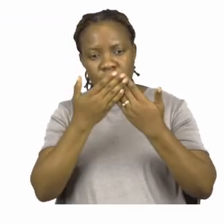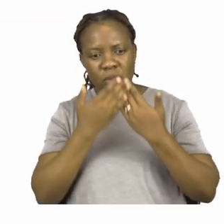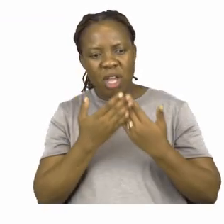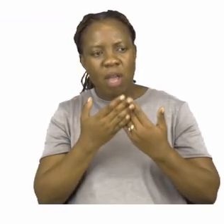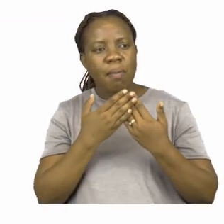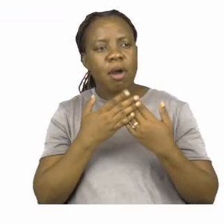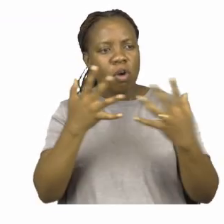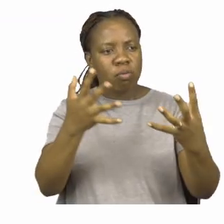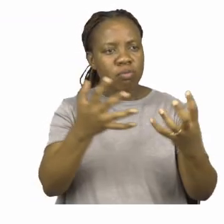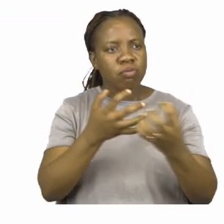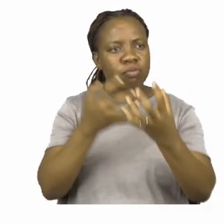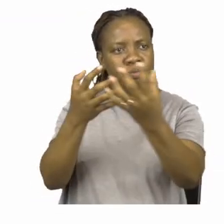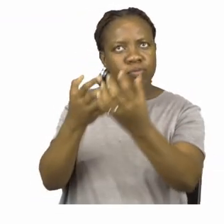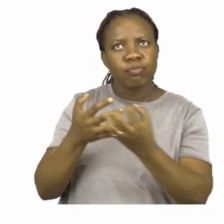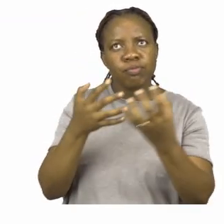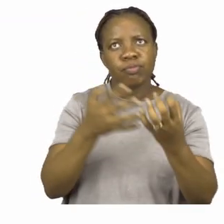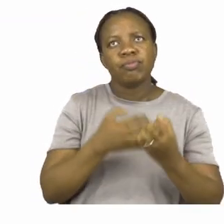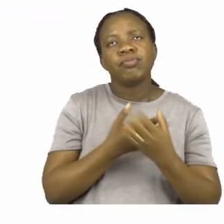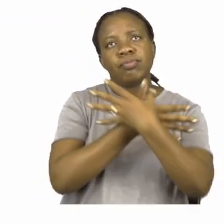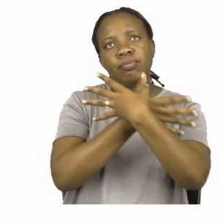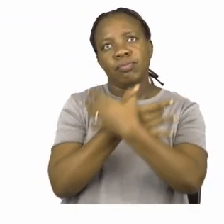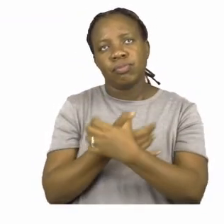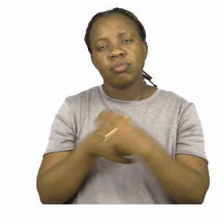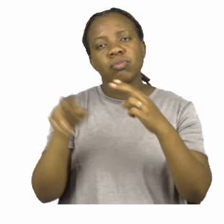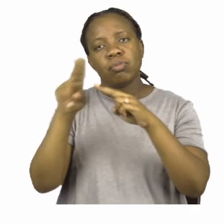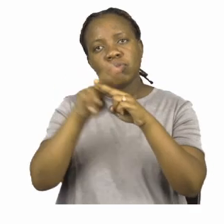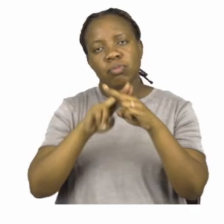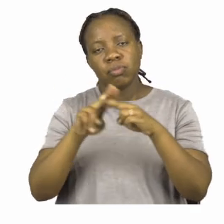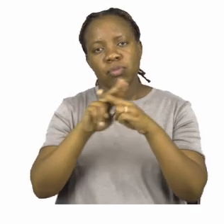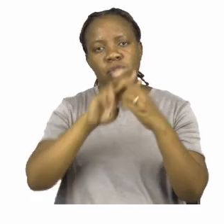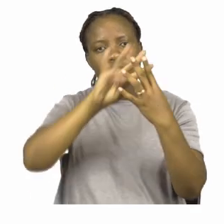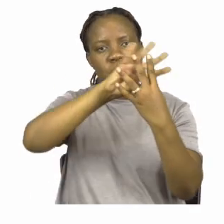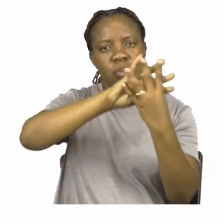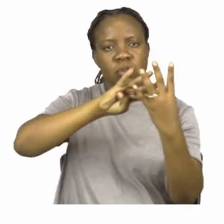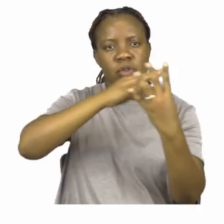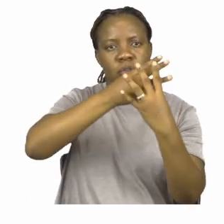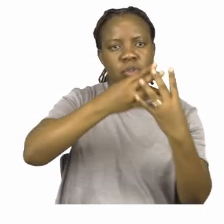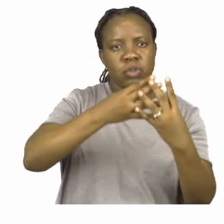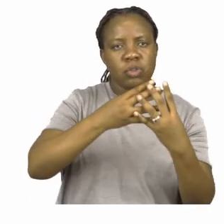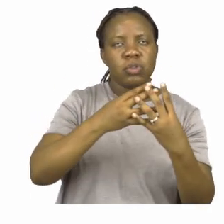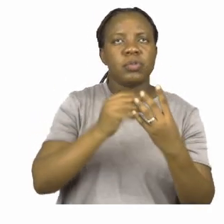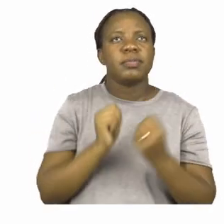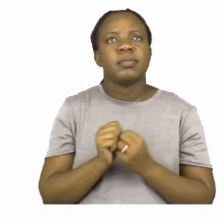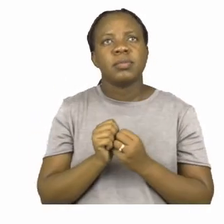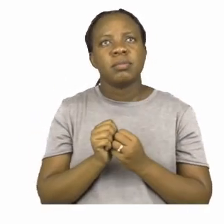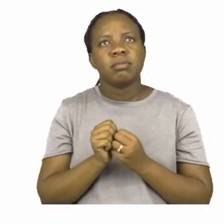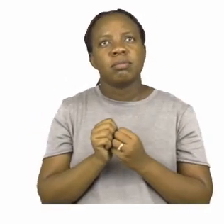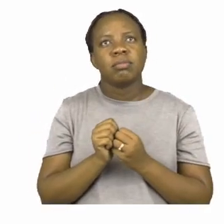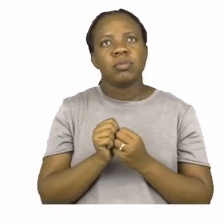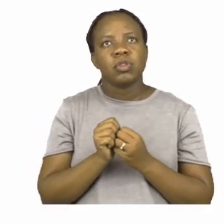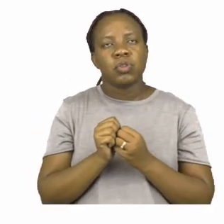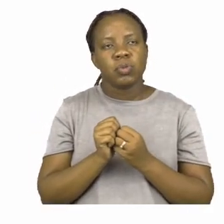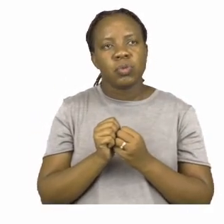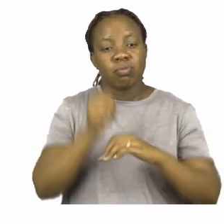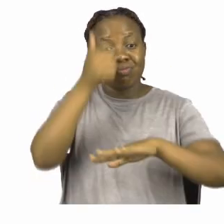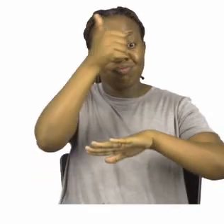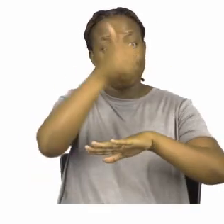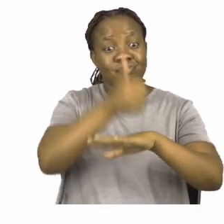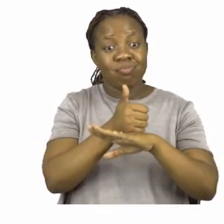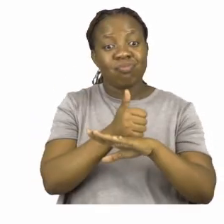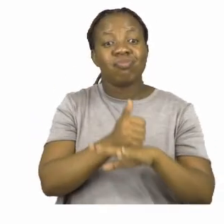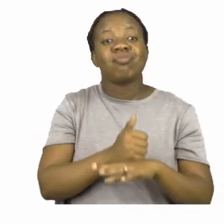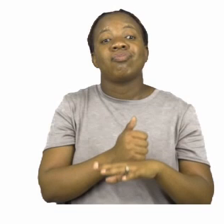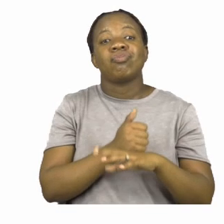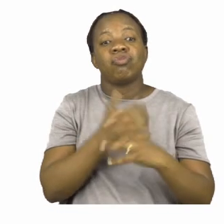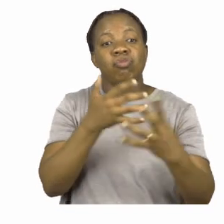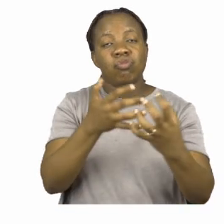the butterflies. We used a net to catch them. We caught 5